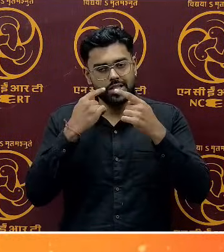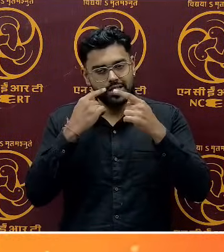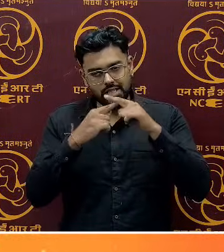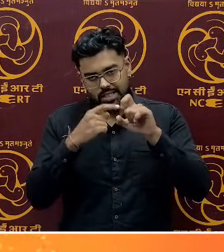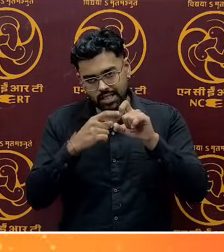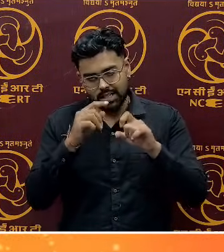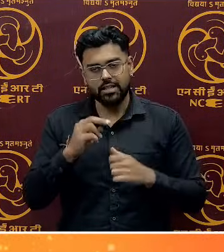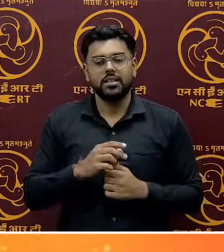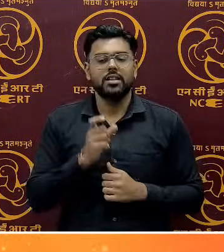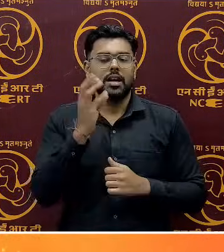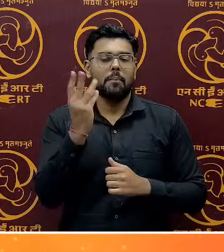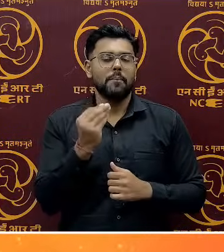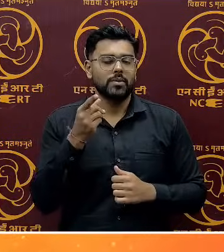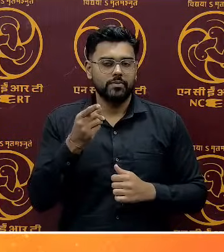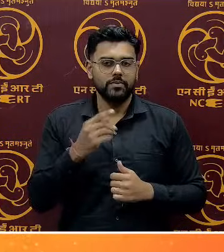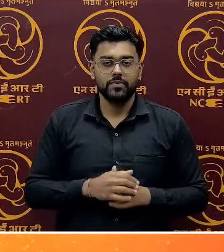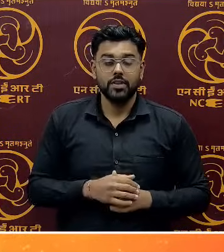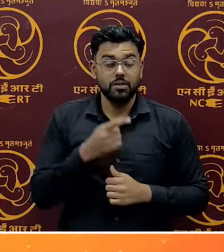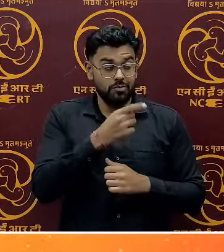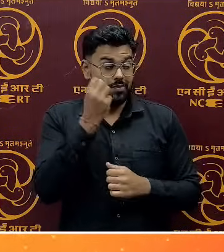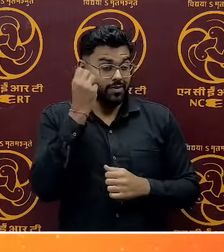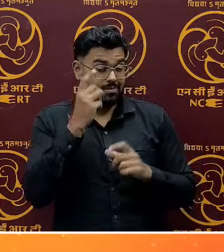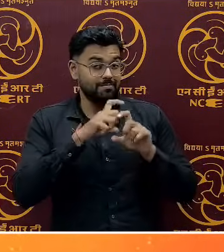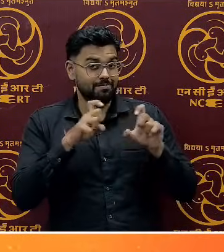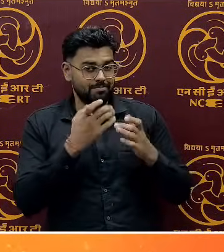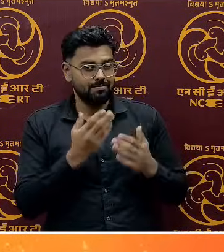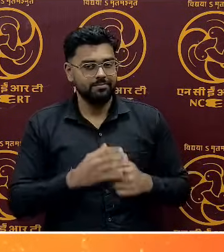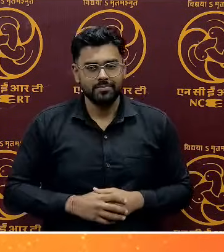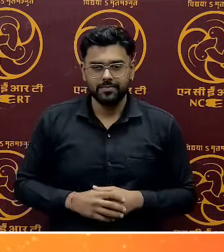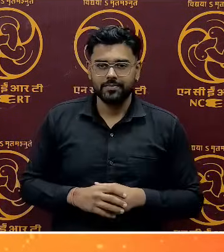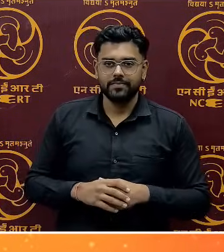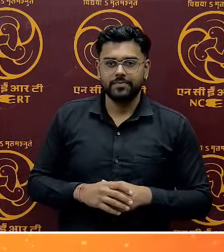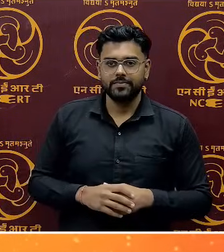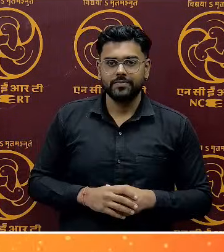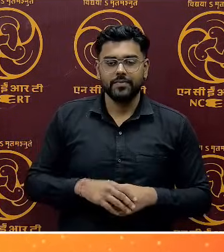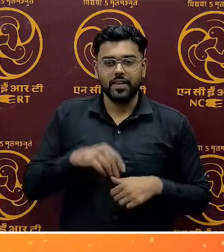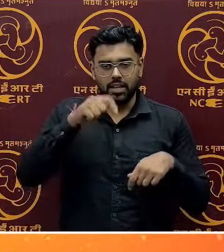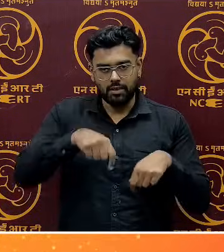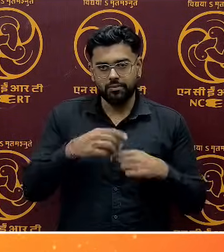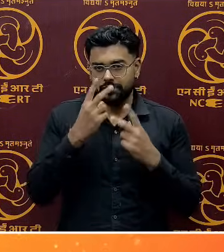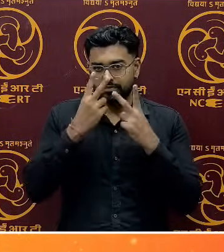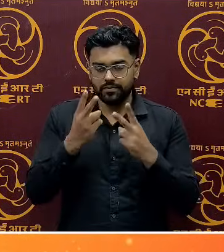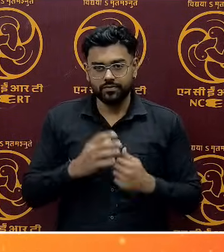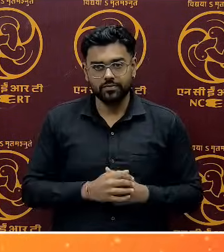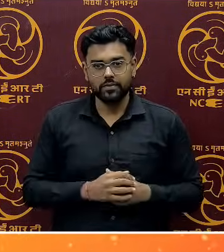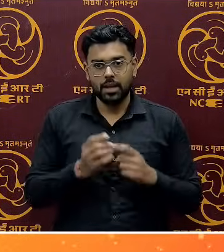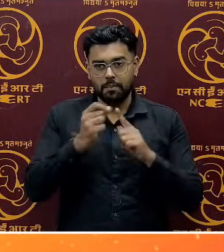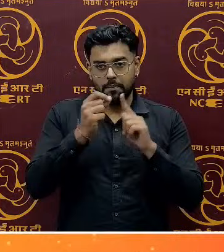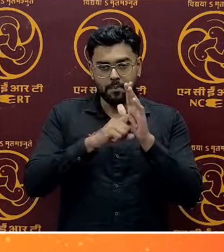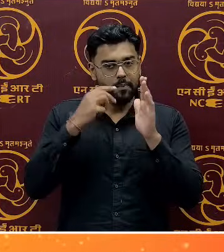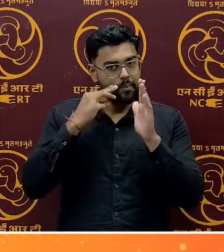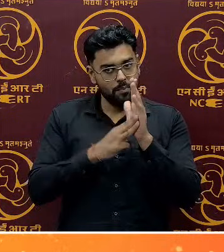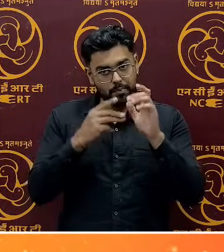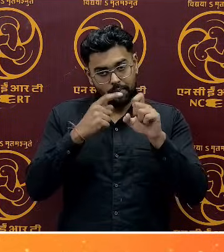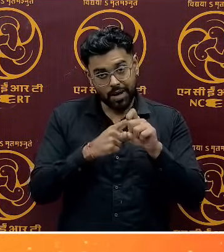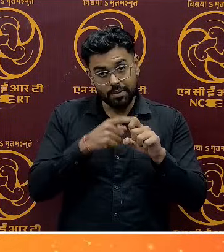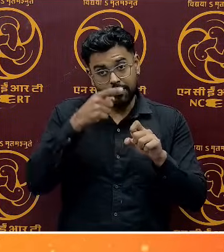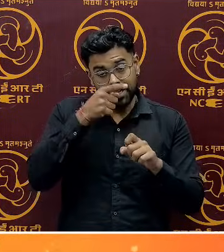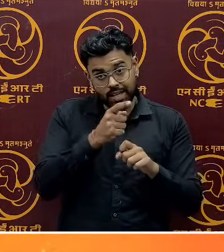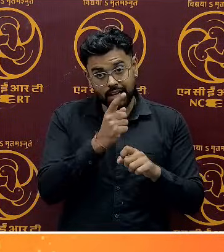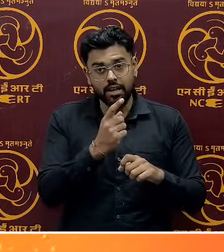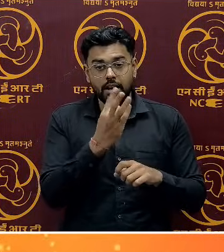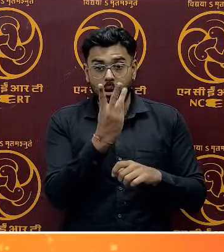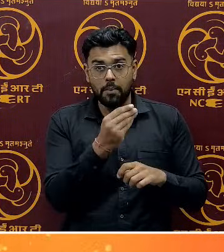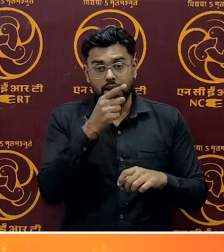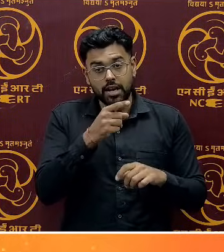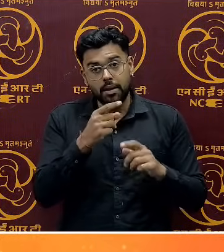understood composite number and prime number in the beginning itself. Yes. Now, come to a product of primes can also be a prime. It